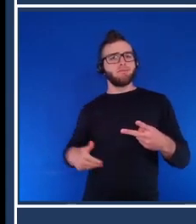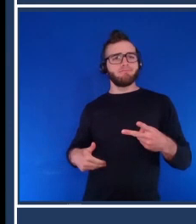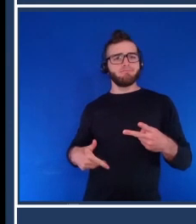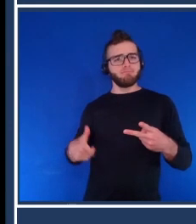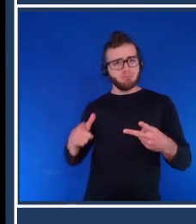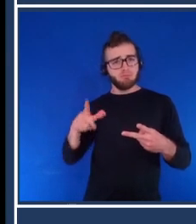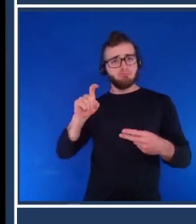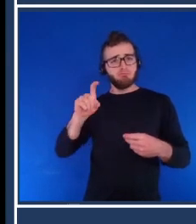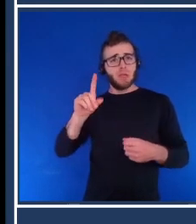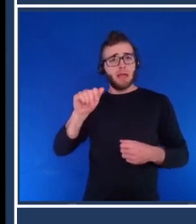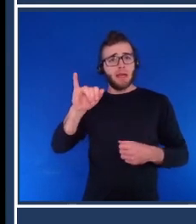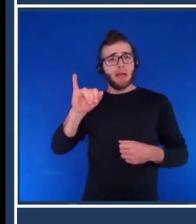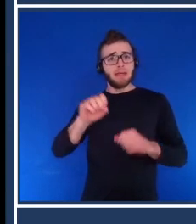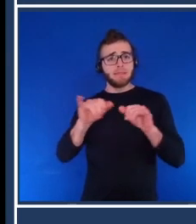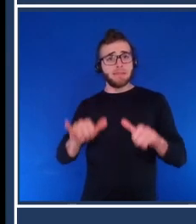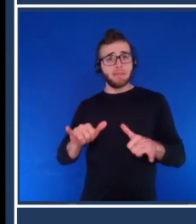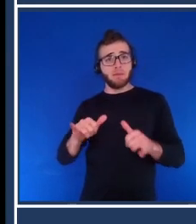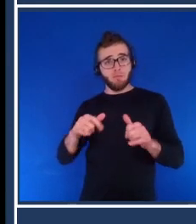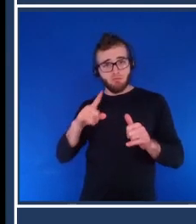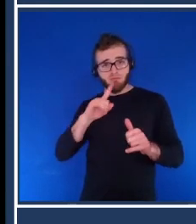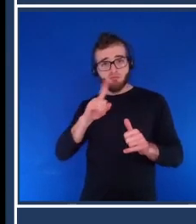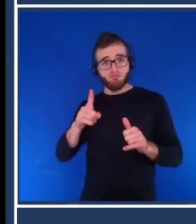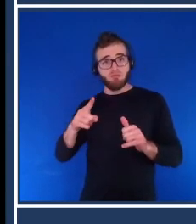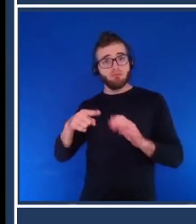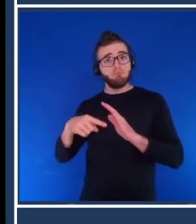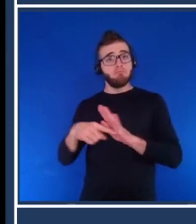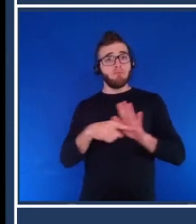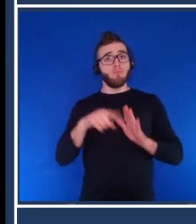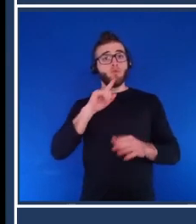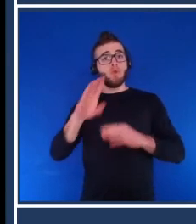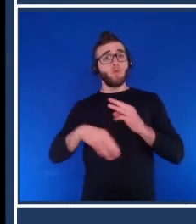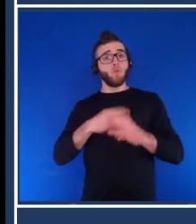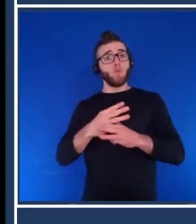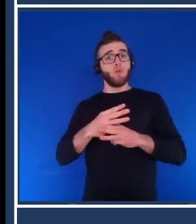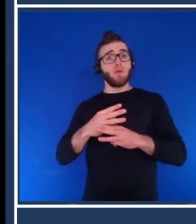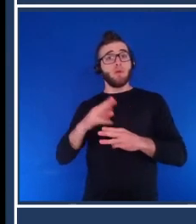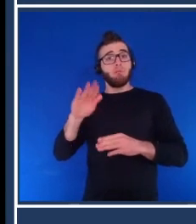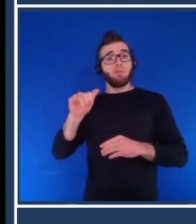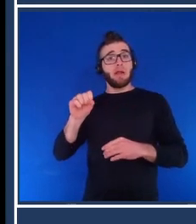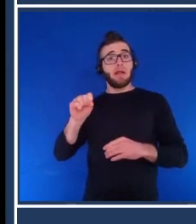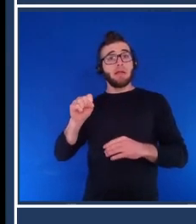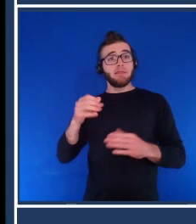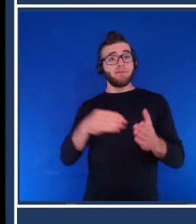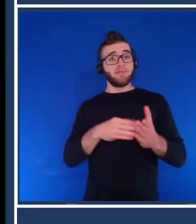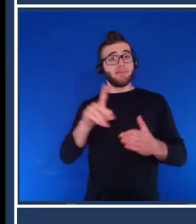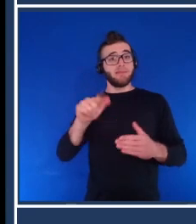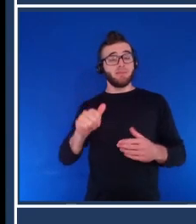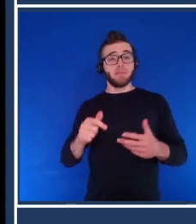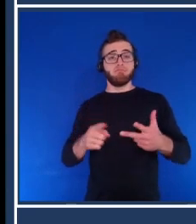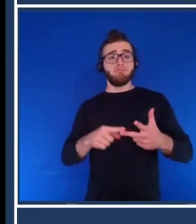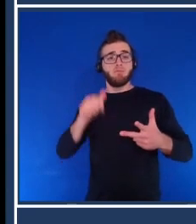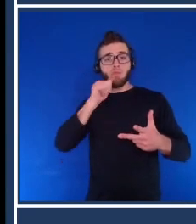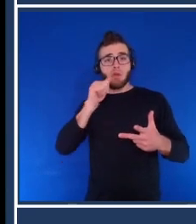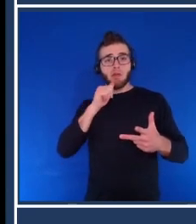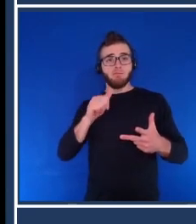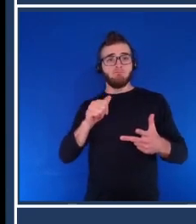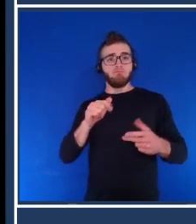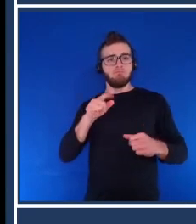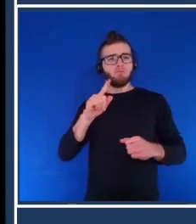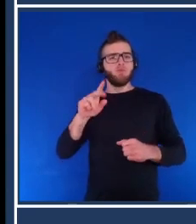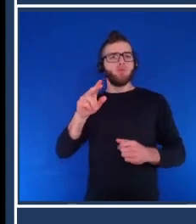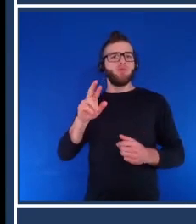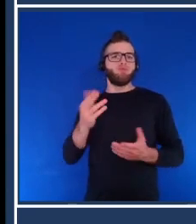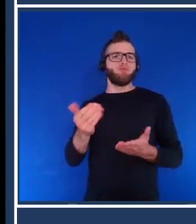amplify real-world biases against people with disabilities? Privacy. Is re-identification from anonymous data